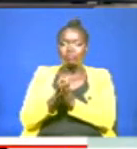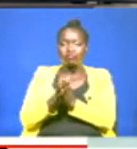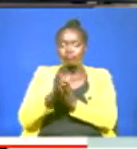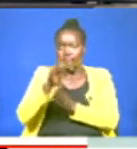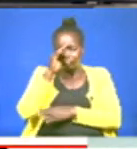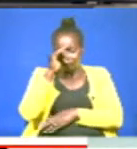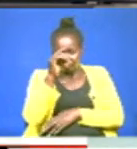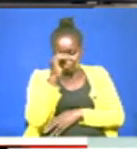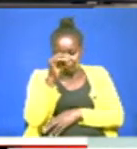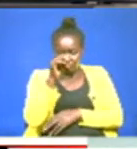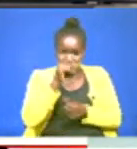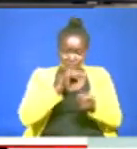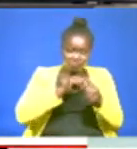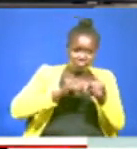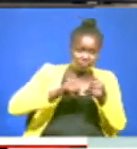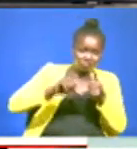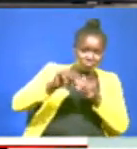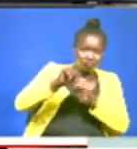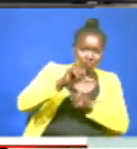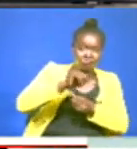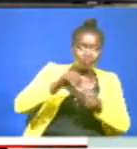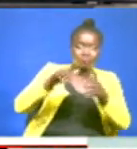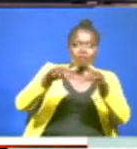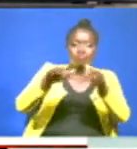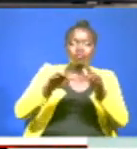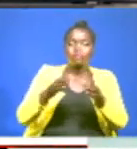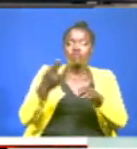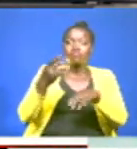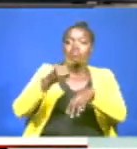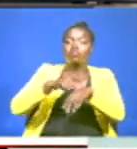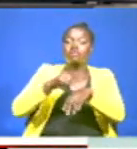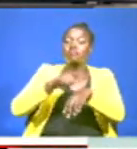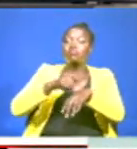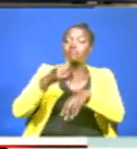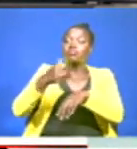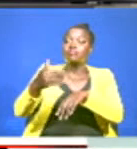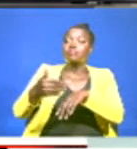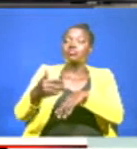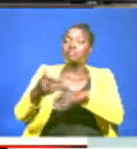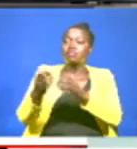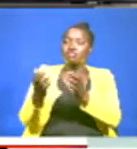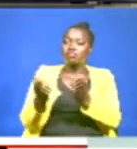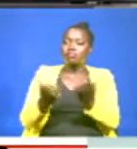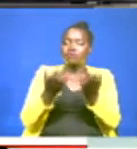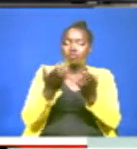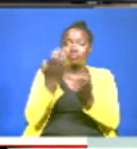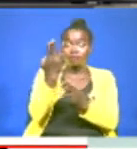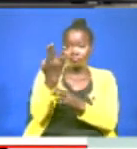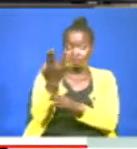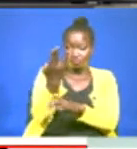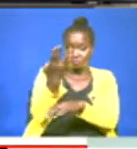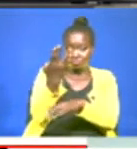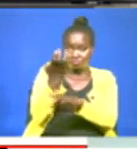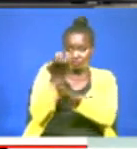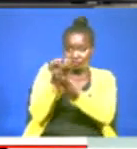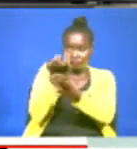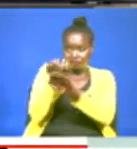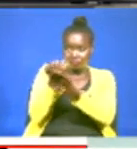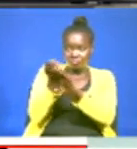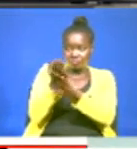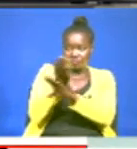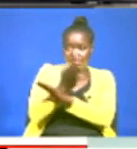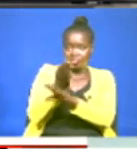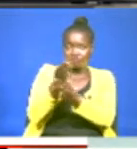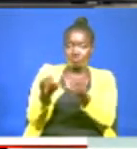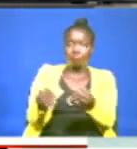going round the grave four times. And every time they go around, they're carrying four stones before giving their